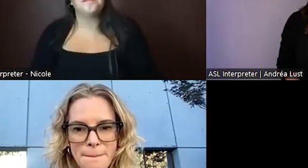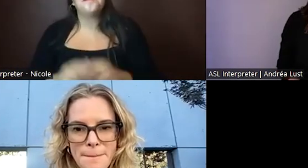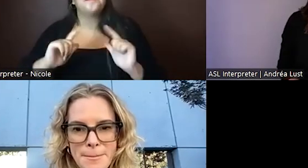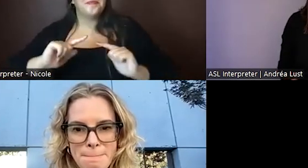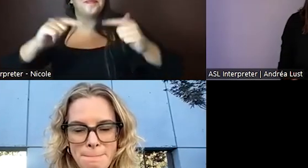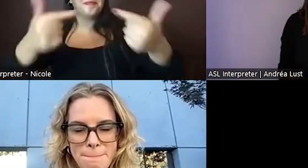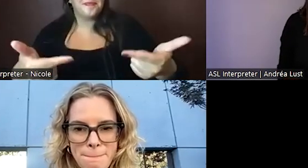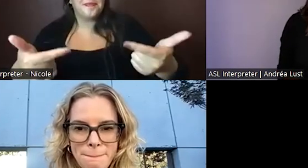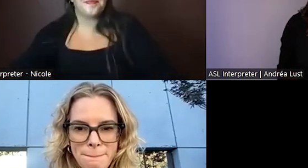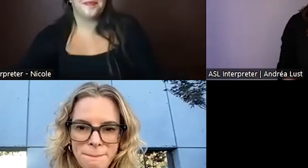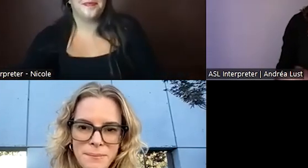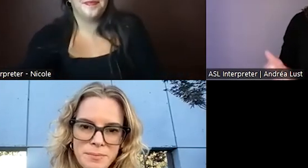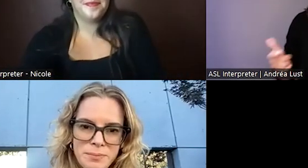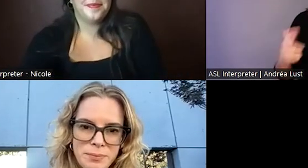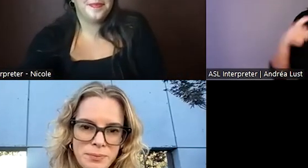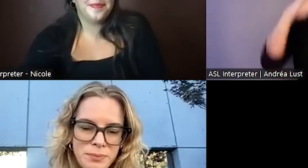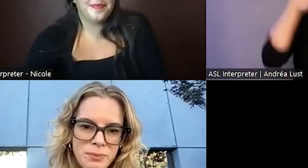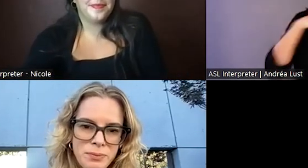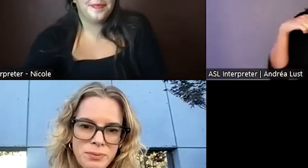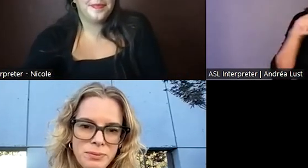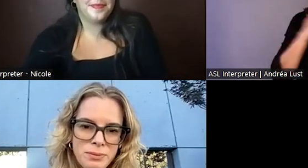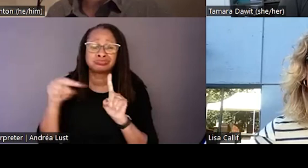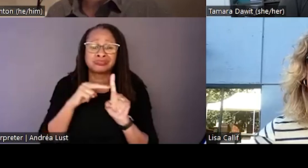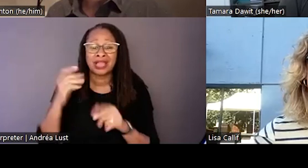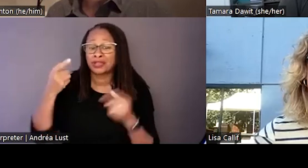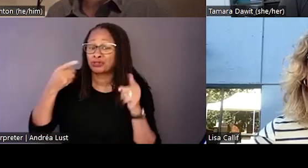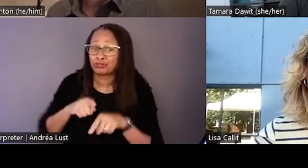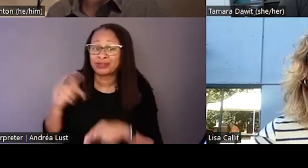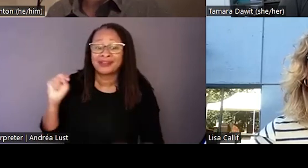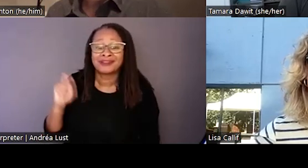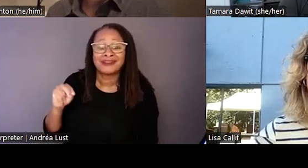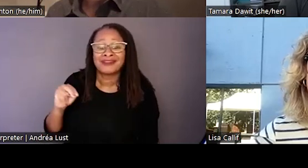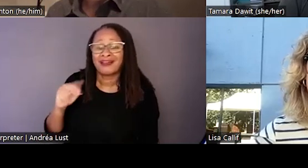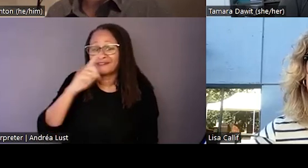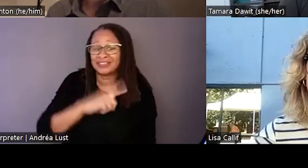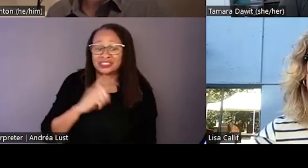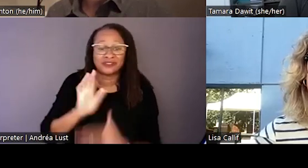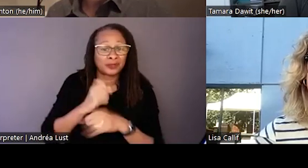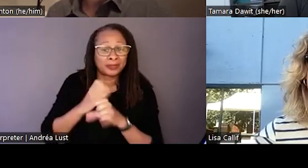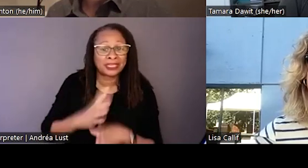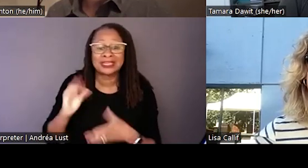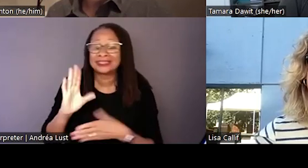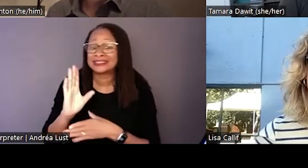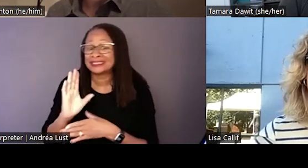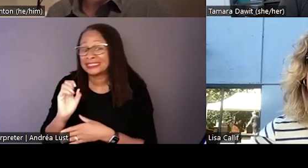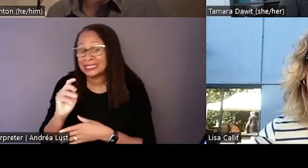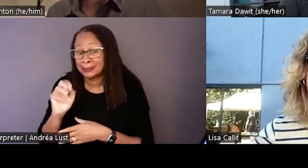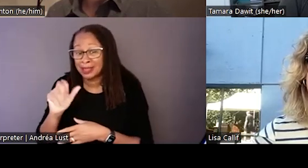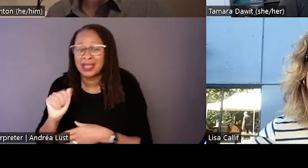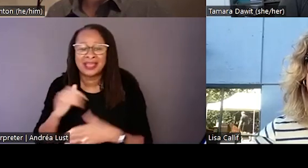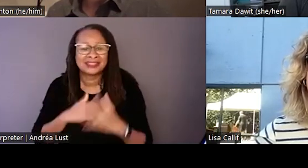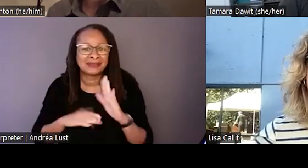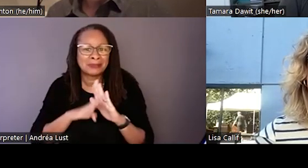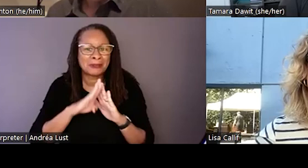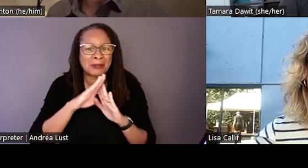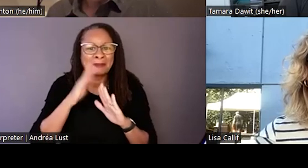I also agree that the nonfiction filmmaking and nonfiction cinema is having its peak, and globally, it's